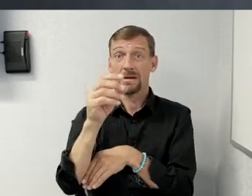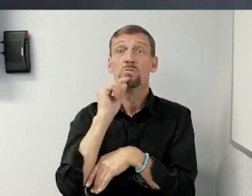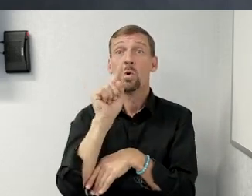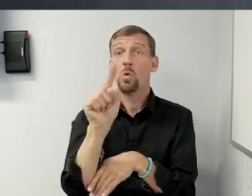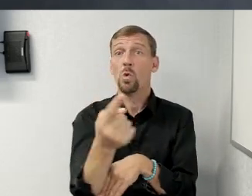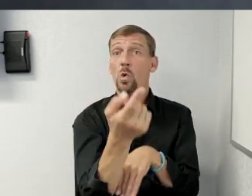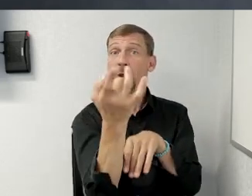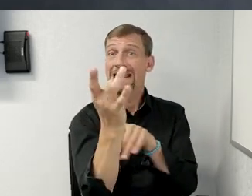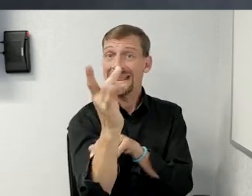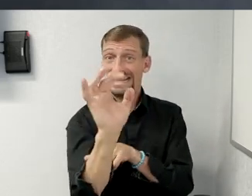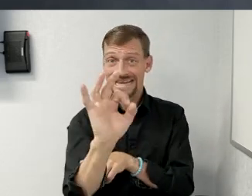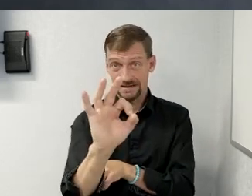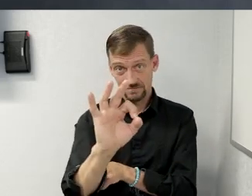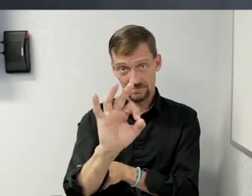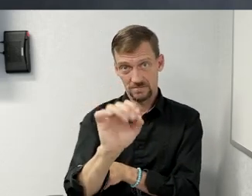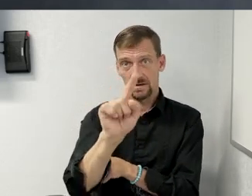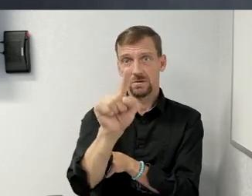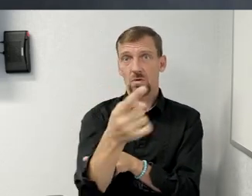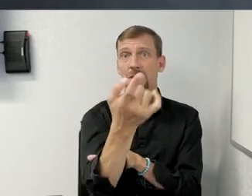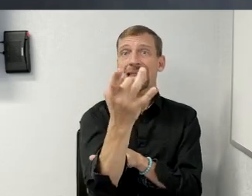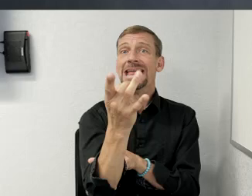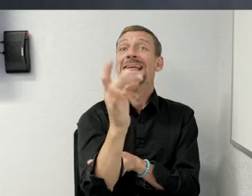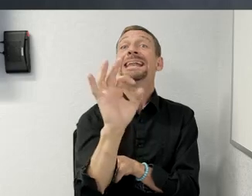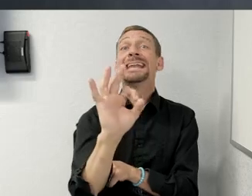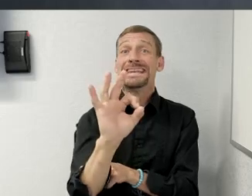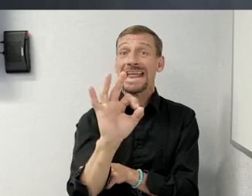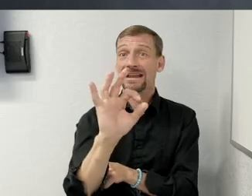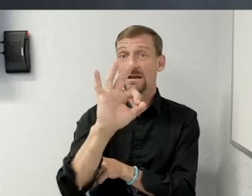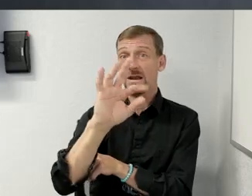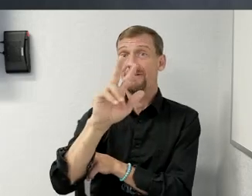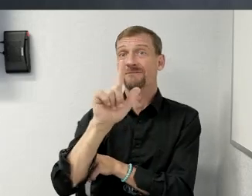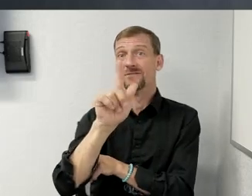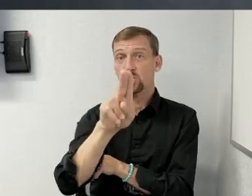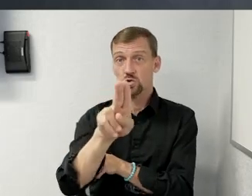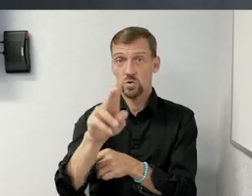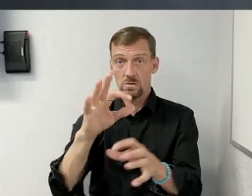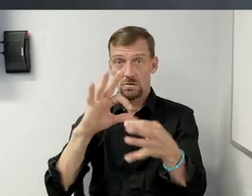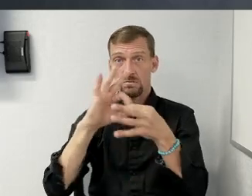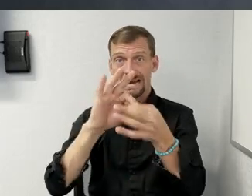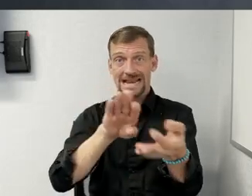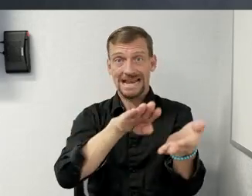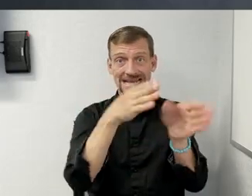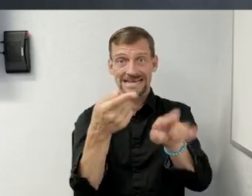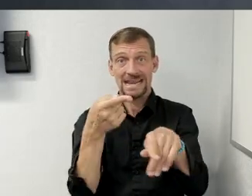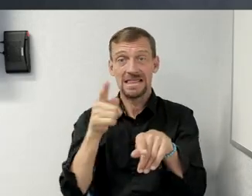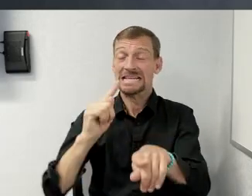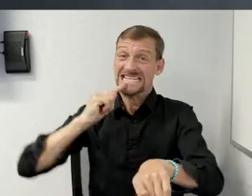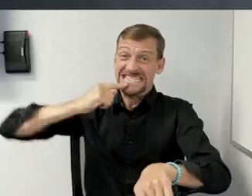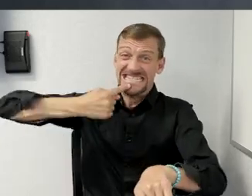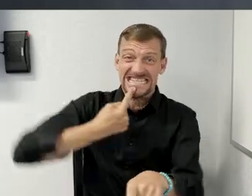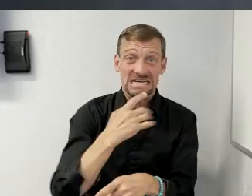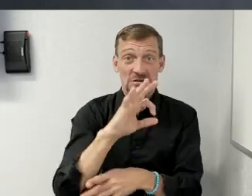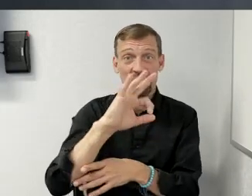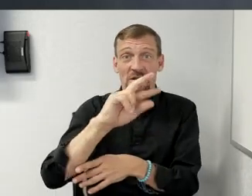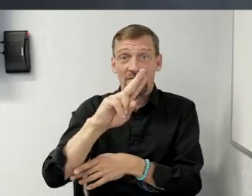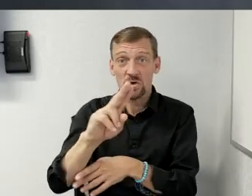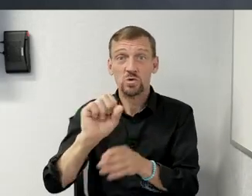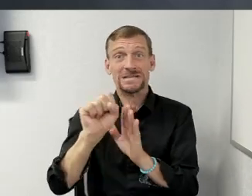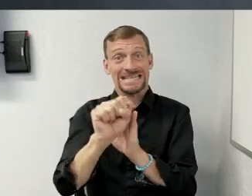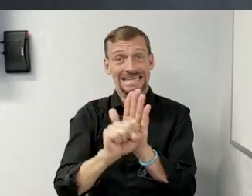89. So we only had 89 flu-related deaths in that most severe flu season.